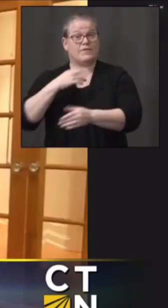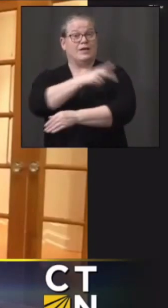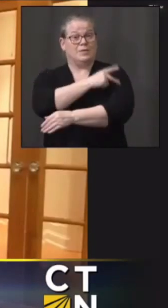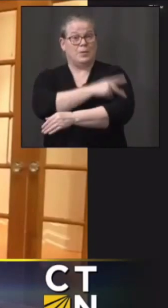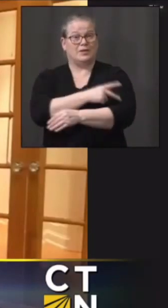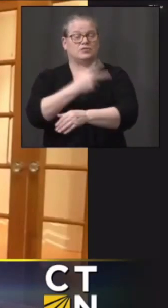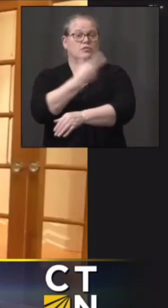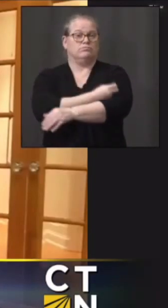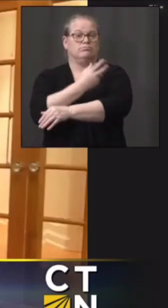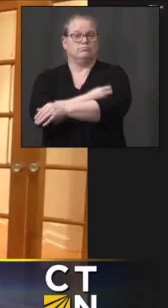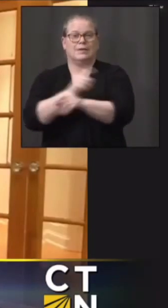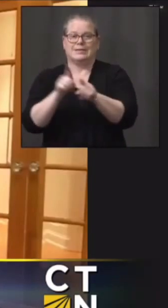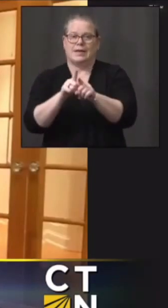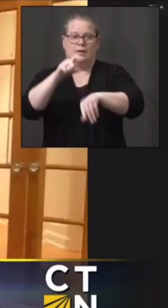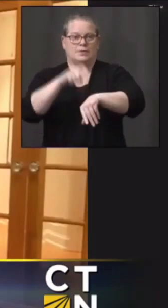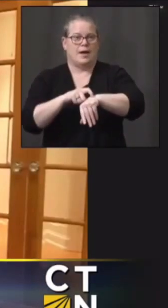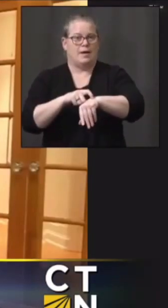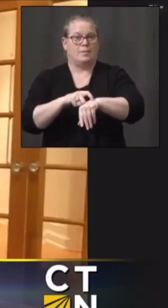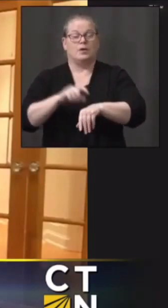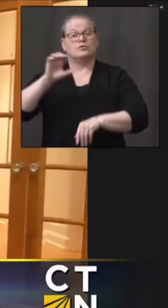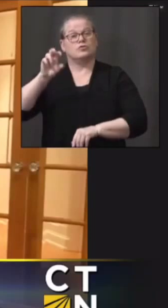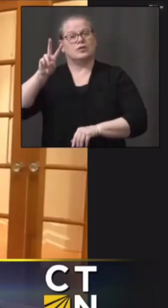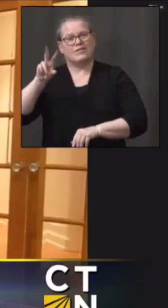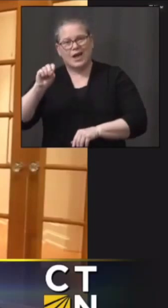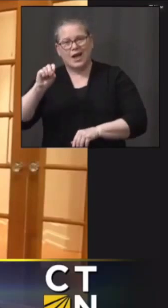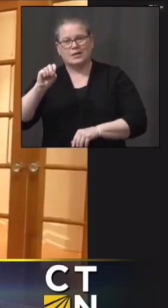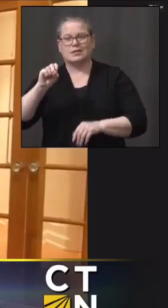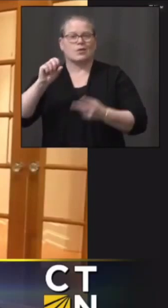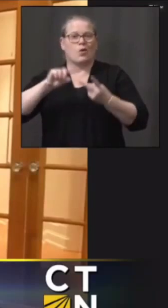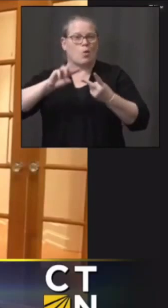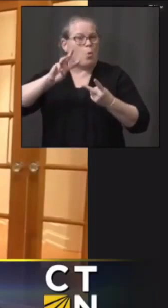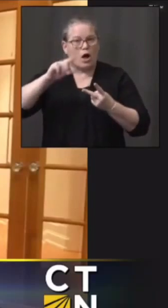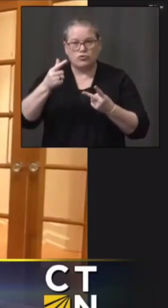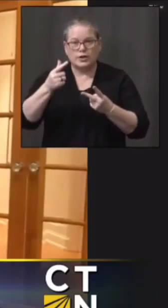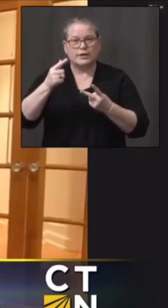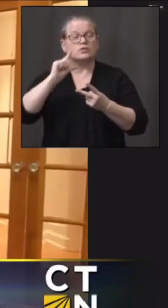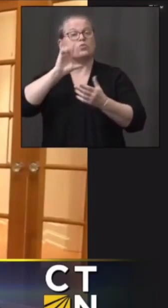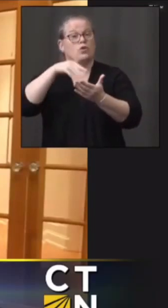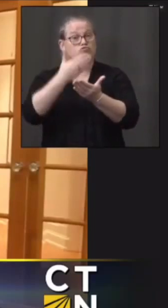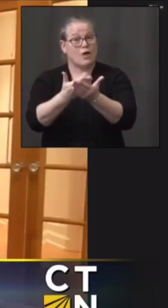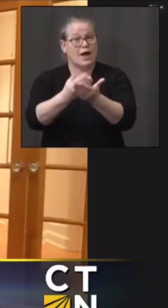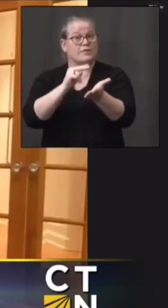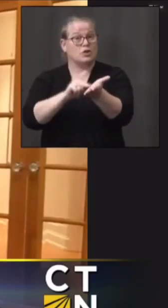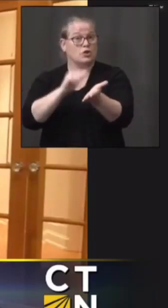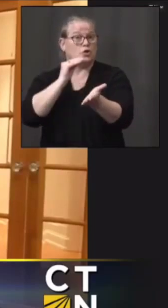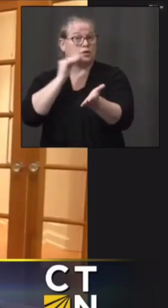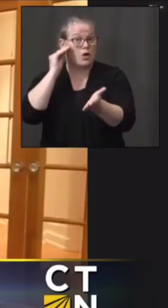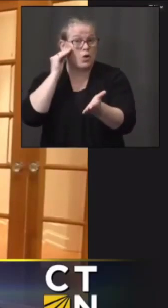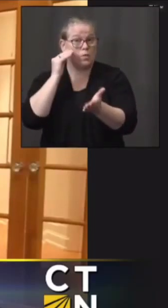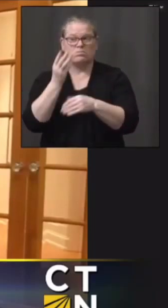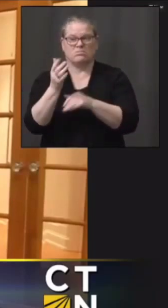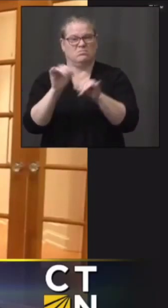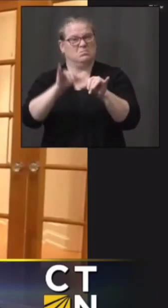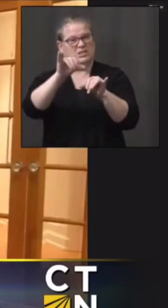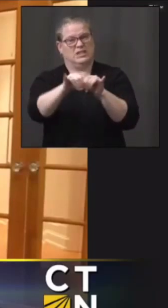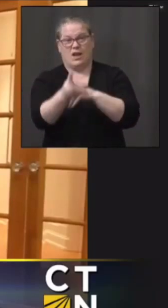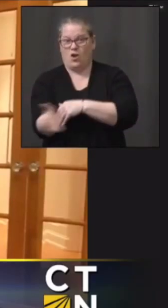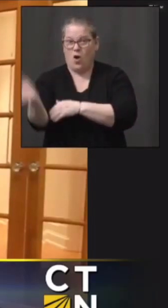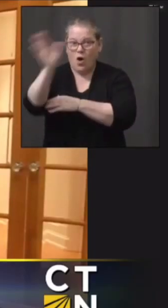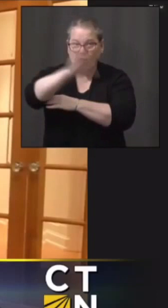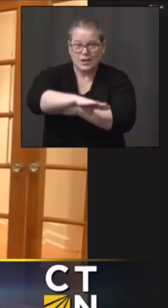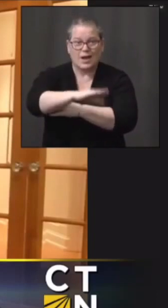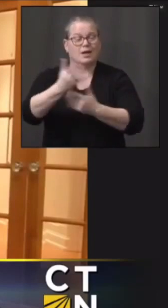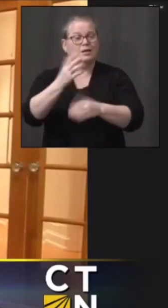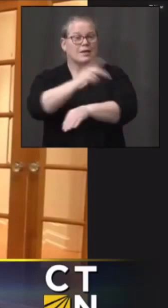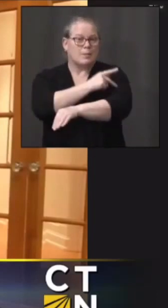So CVS or Walgreens will come on site. They'll set up shop there for the day, and they will go through all residents, all staff. It will